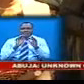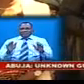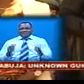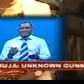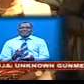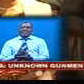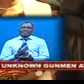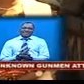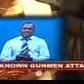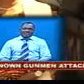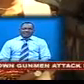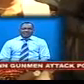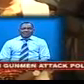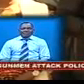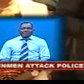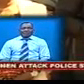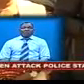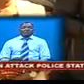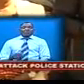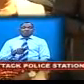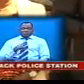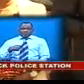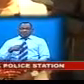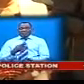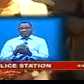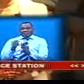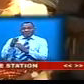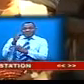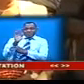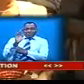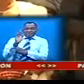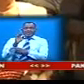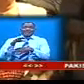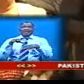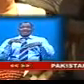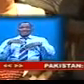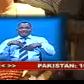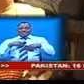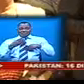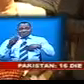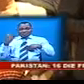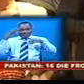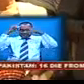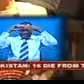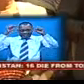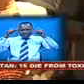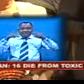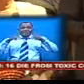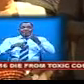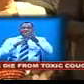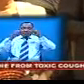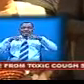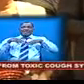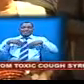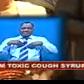the greatest force. We ask for Allah to grant His Excellency Aliu